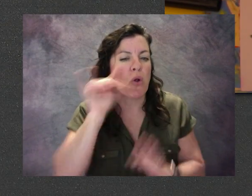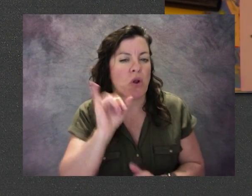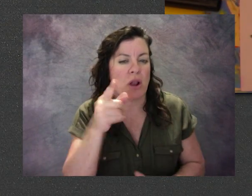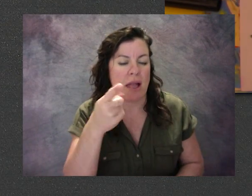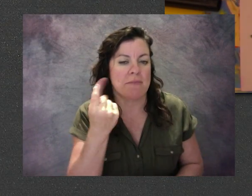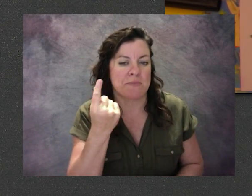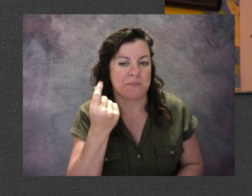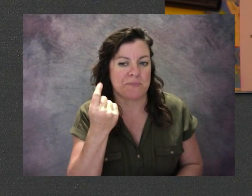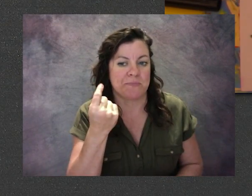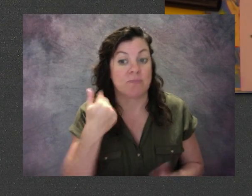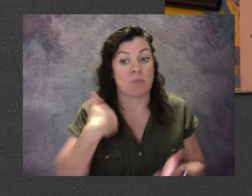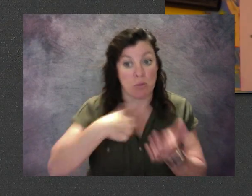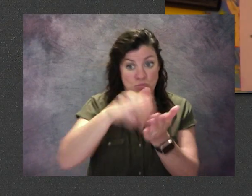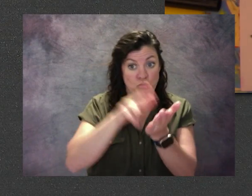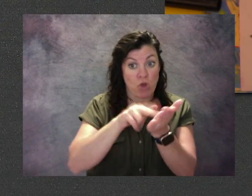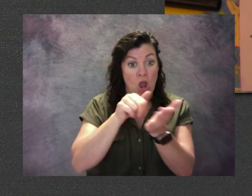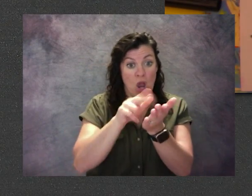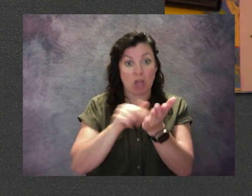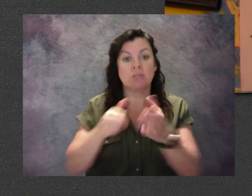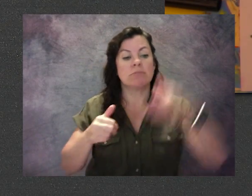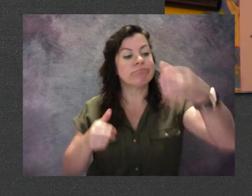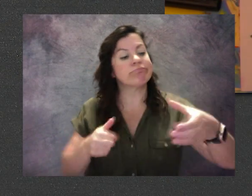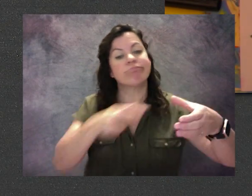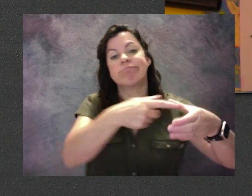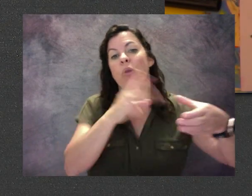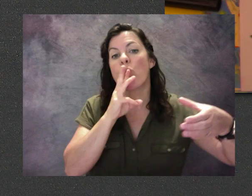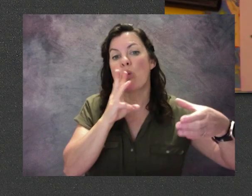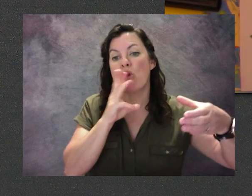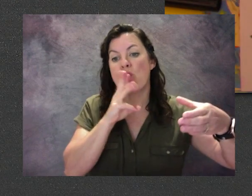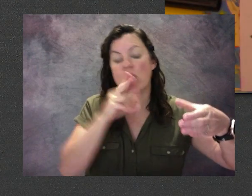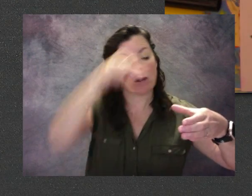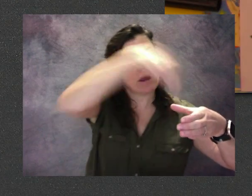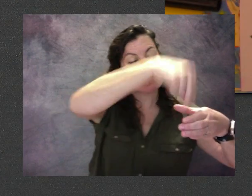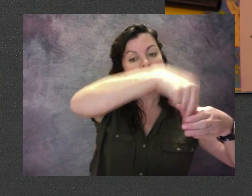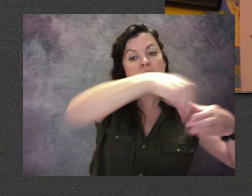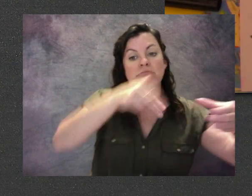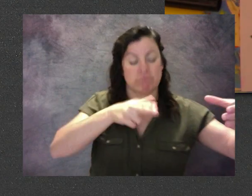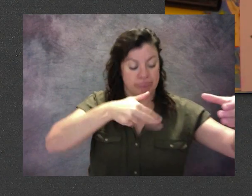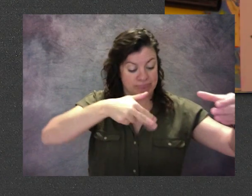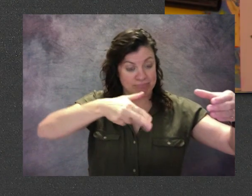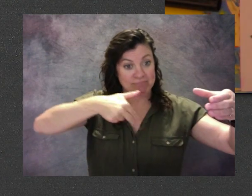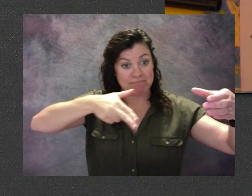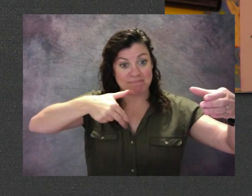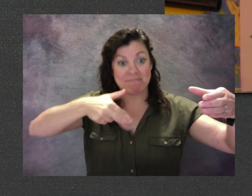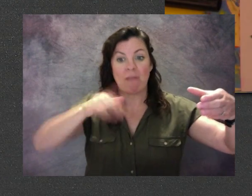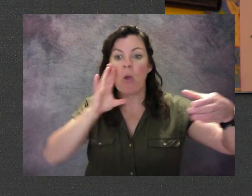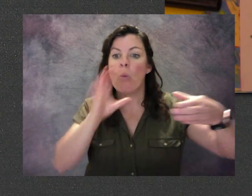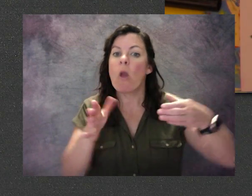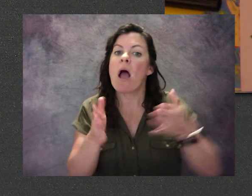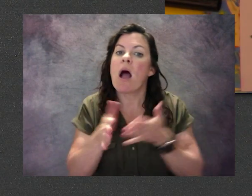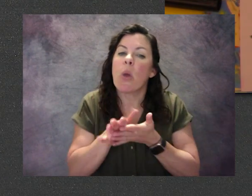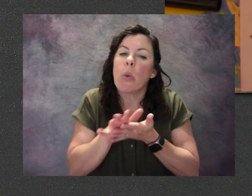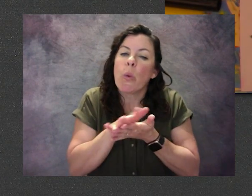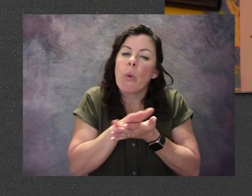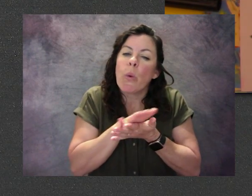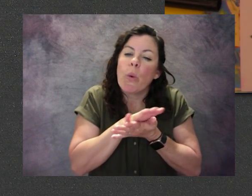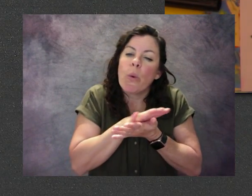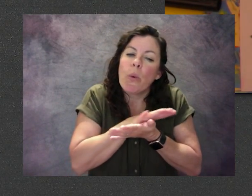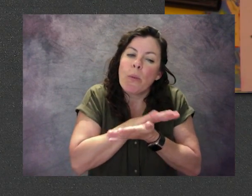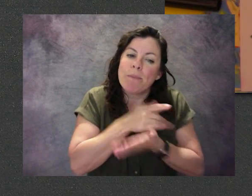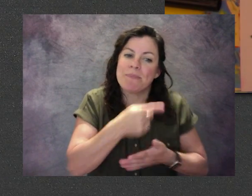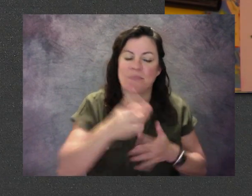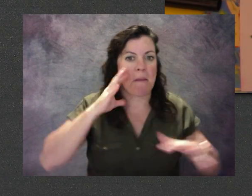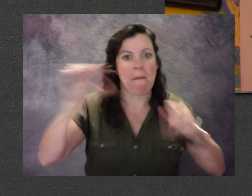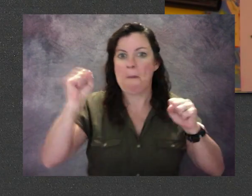here with my water, and I'm going to put it right on top of my marker. That's kind of going to turn it into paint. So you can go ahead,